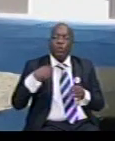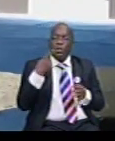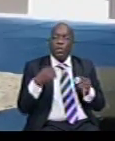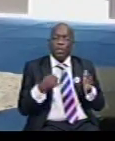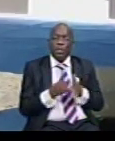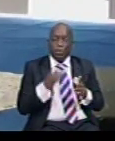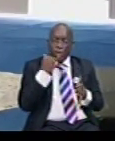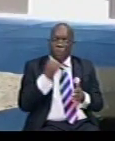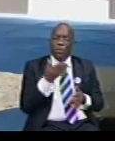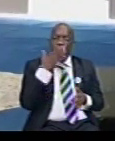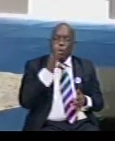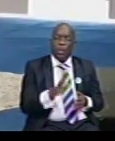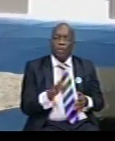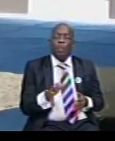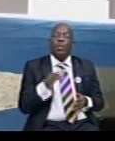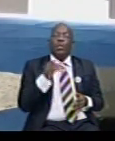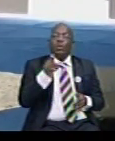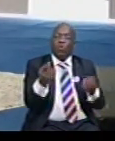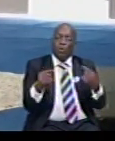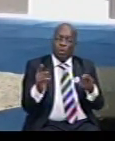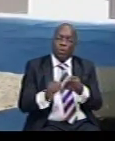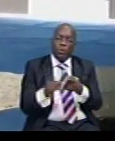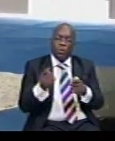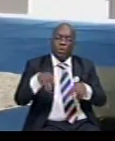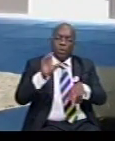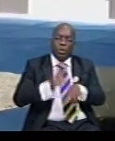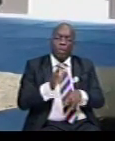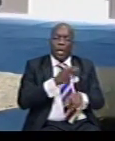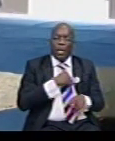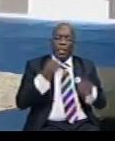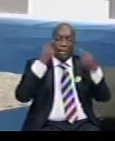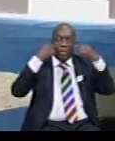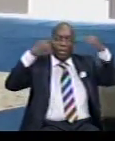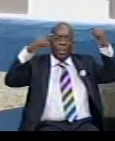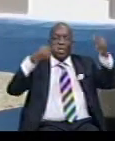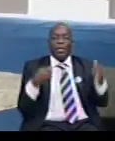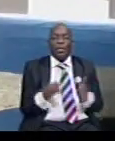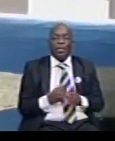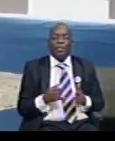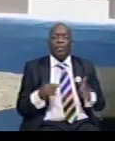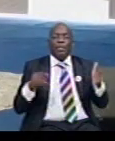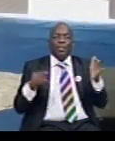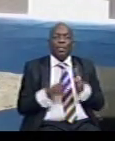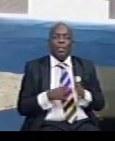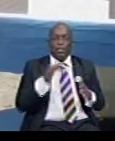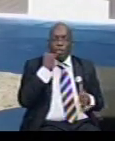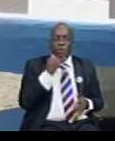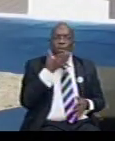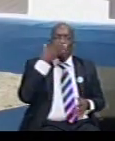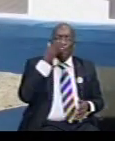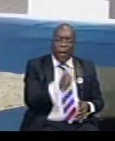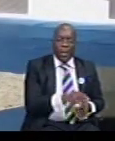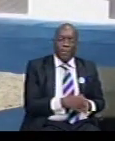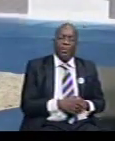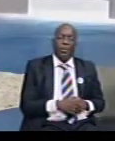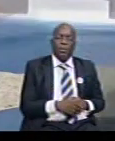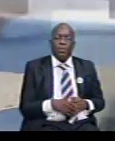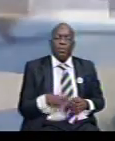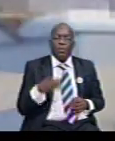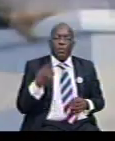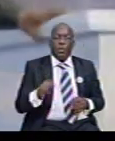house, come to the church and declare, this is bad. And the